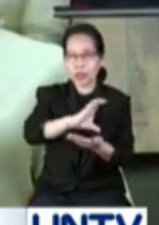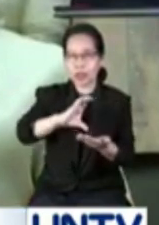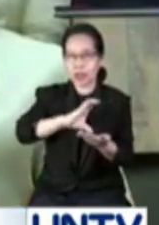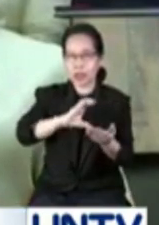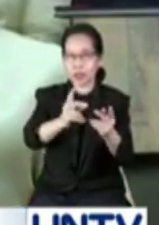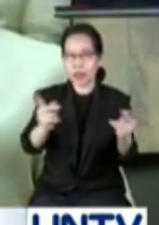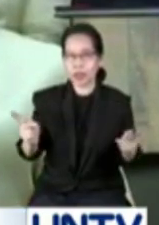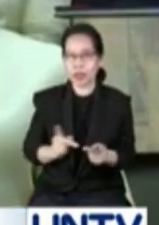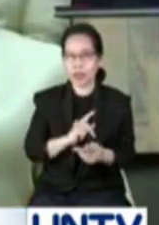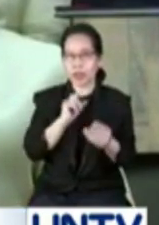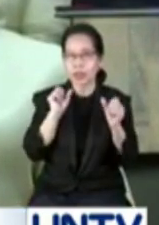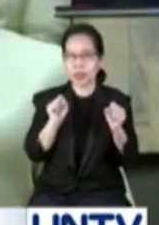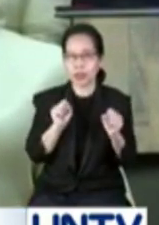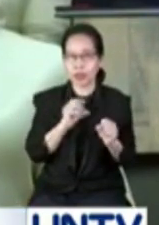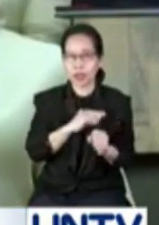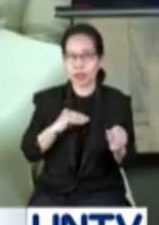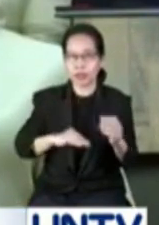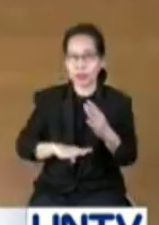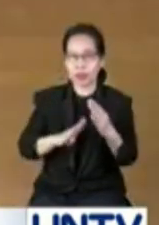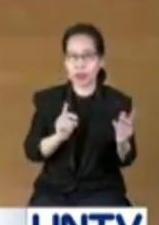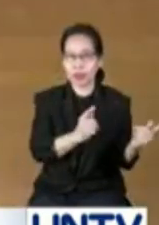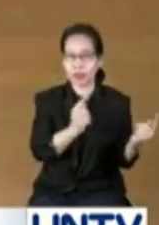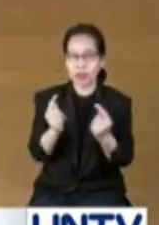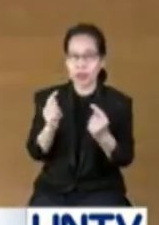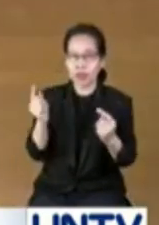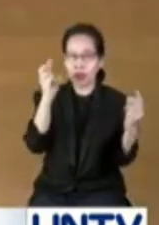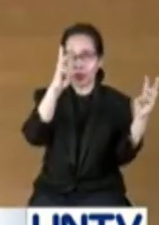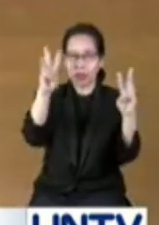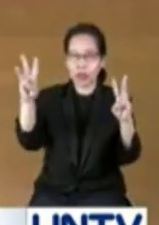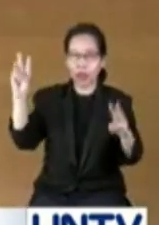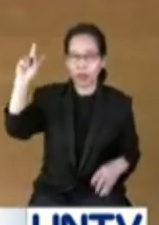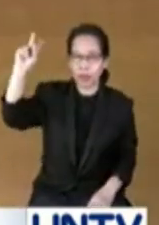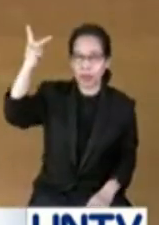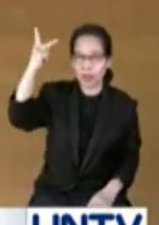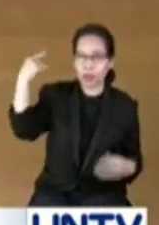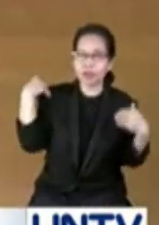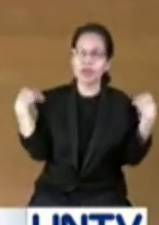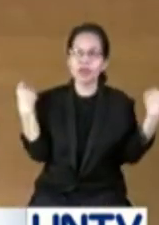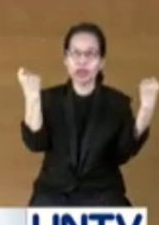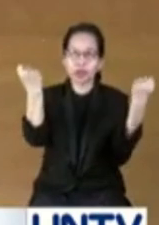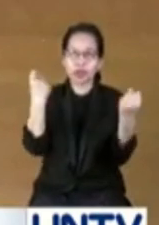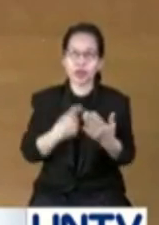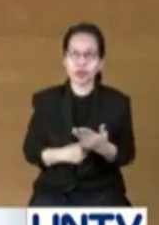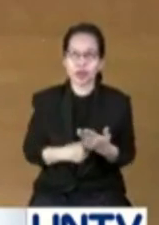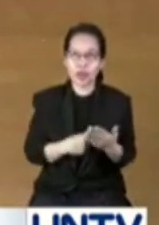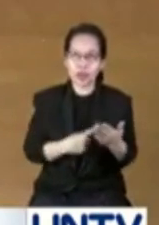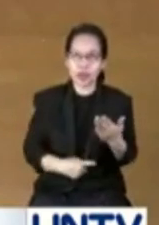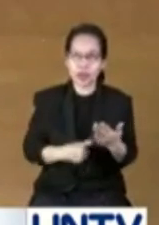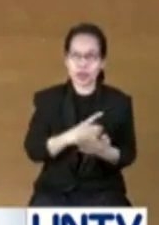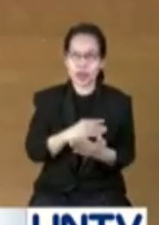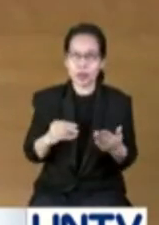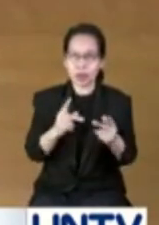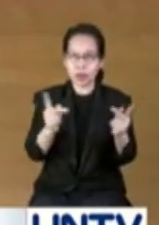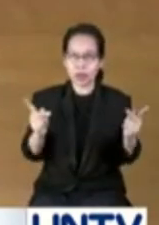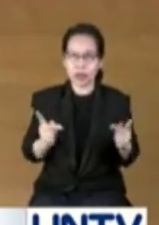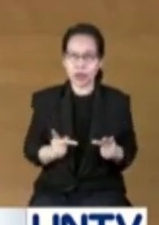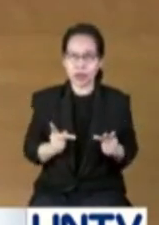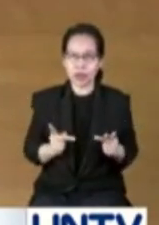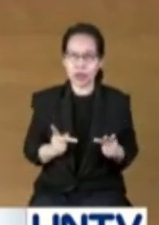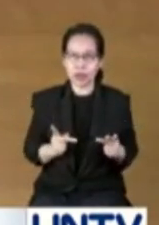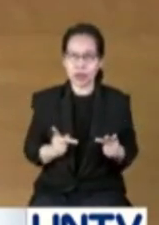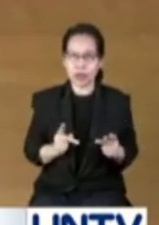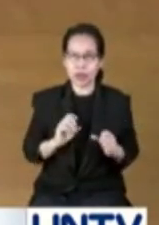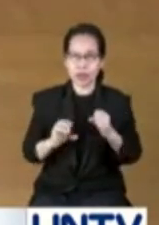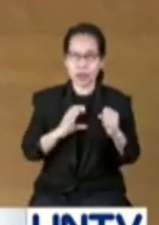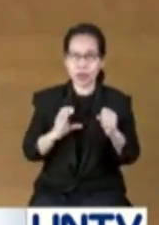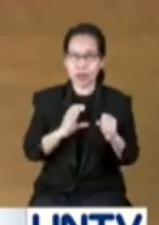Banks, the transmission arms of our monetary policy, have strong capital and liquidity positions. Stimulated by the relaxation